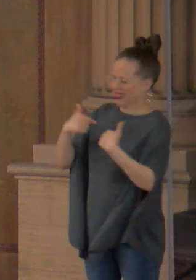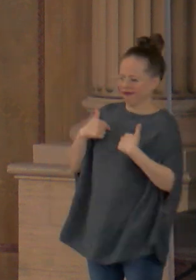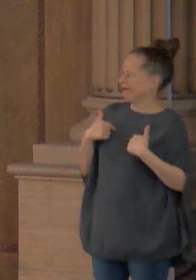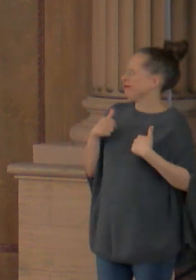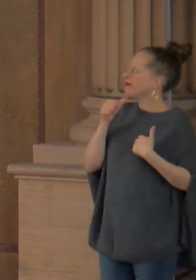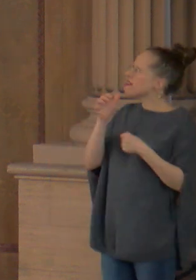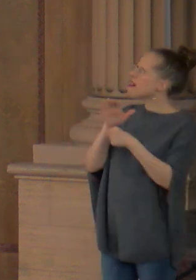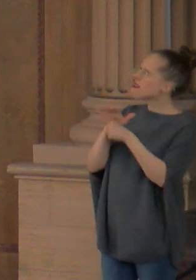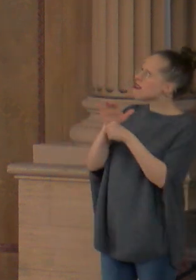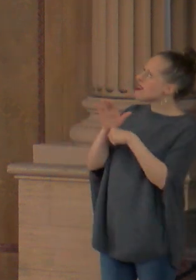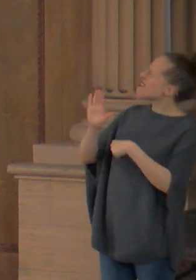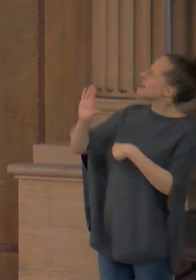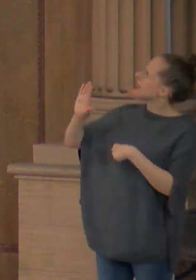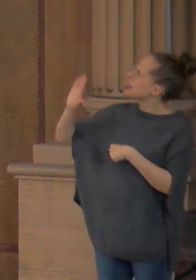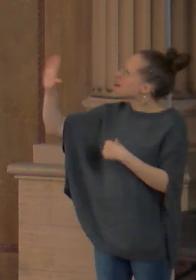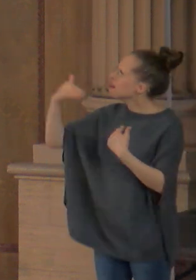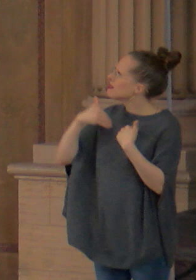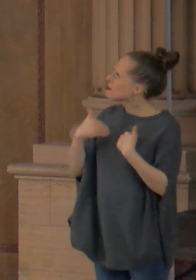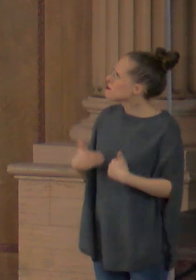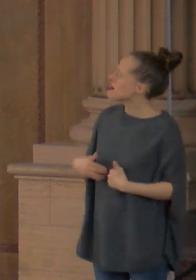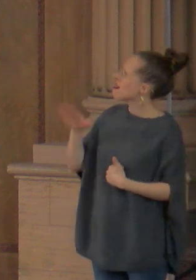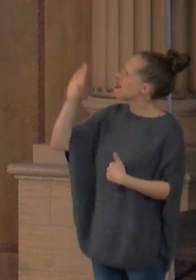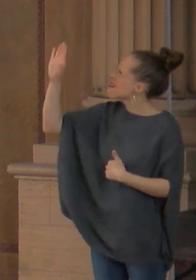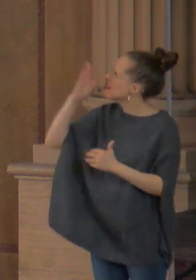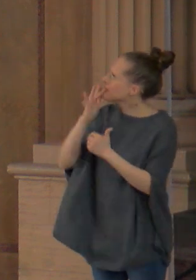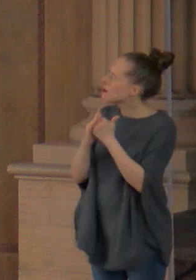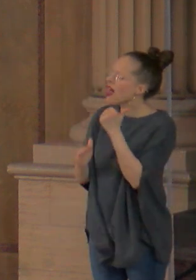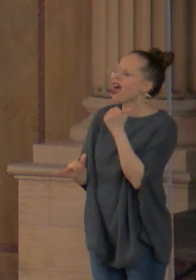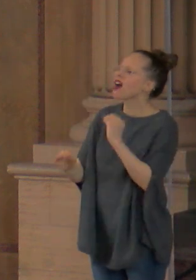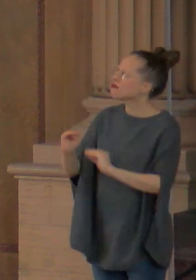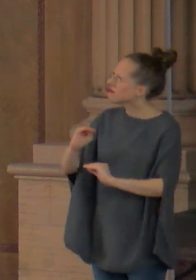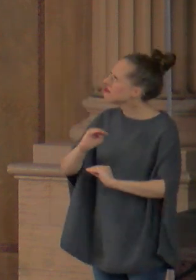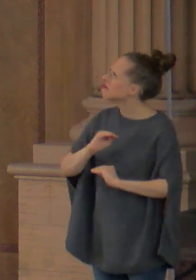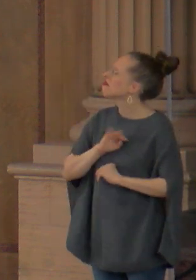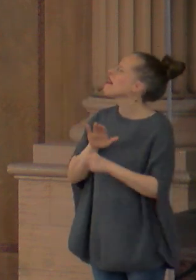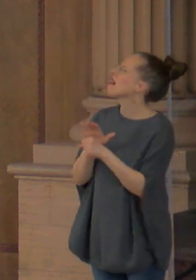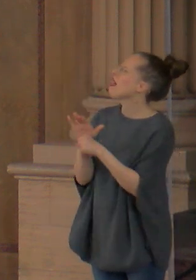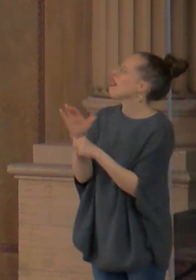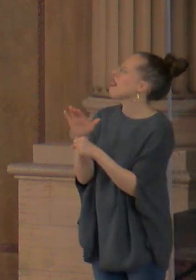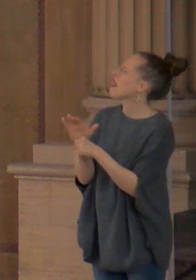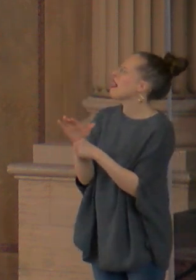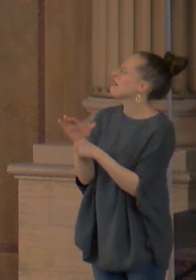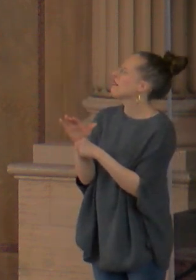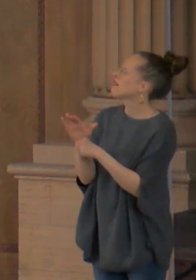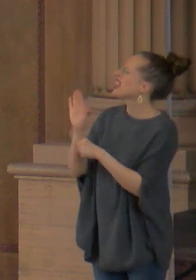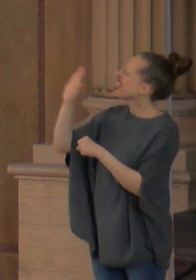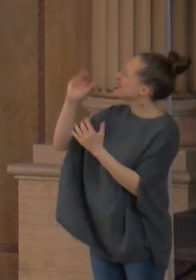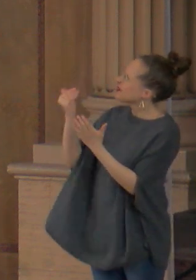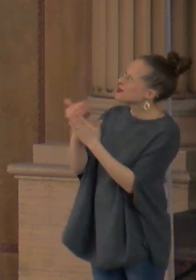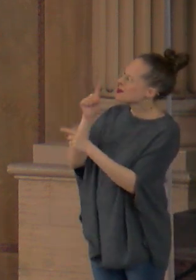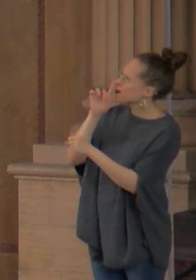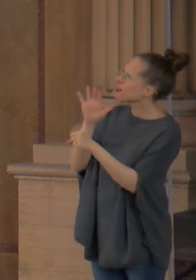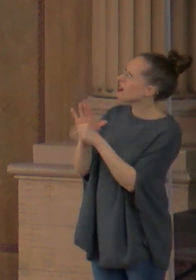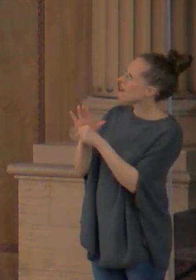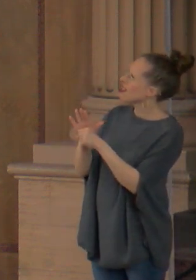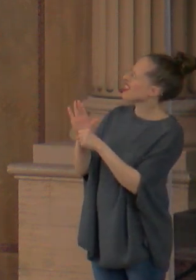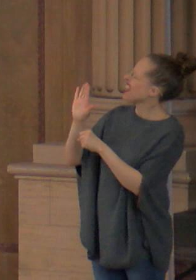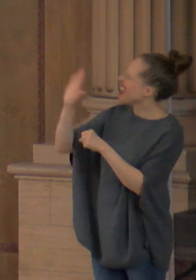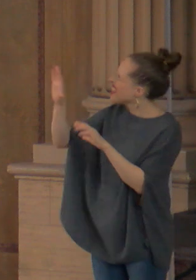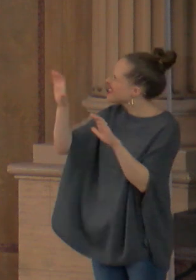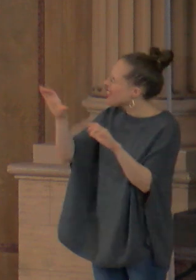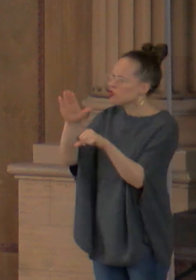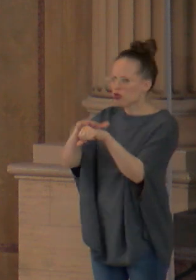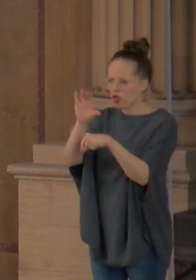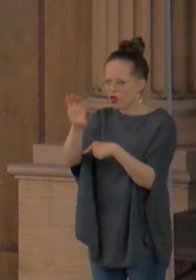is. His torn body, his spilled blood, that's what the new covenant is all wrapped up in, not my works. And what he provided on that cross is